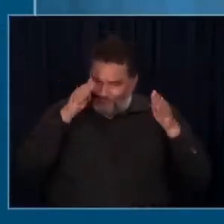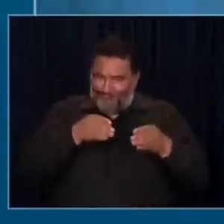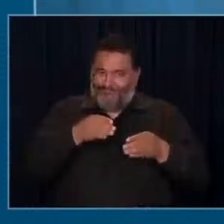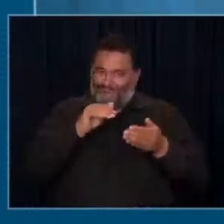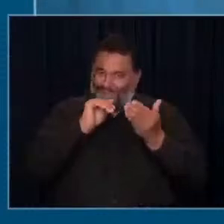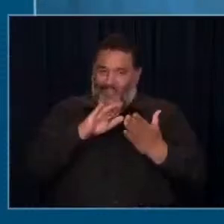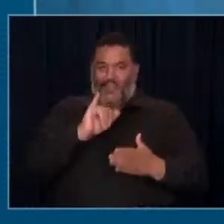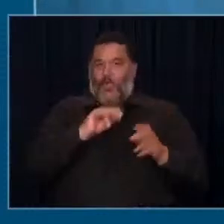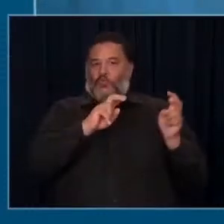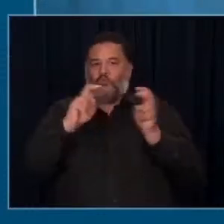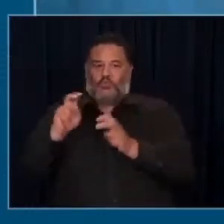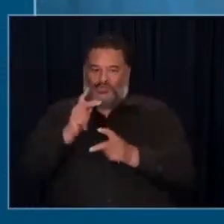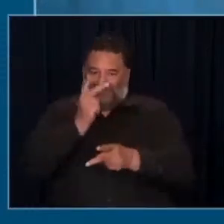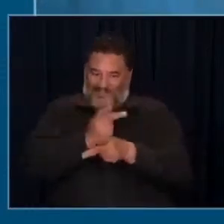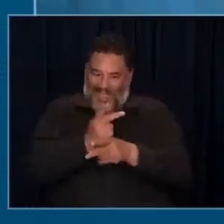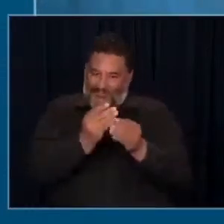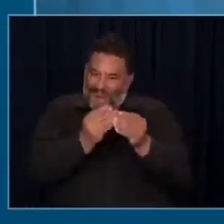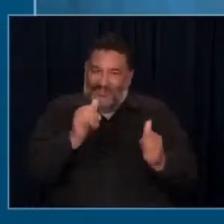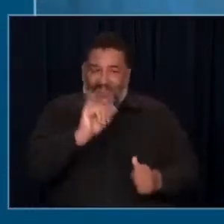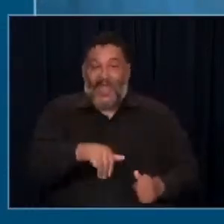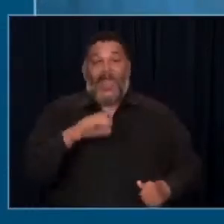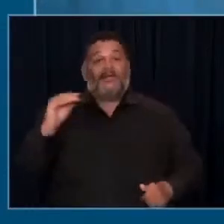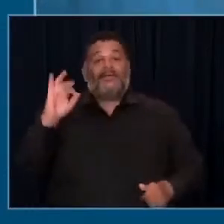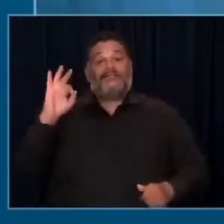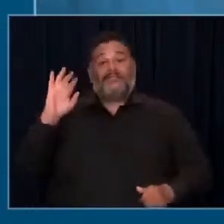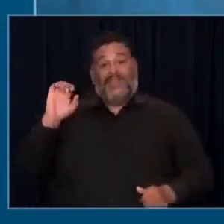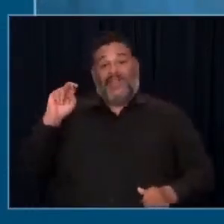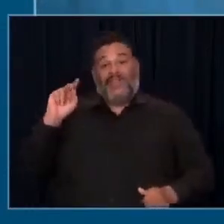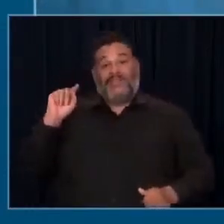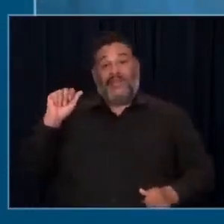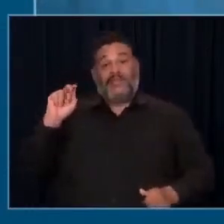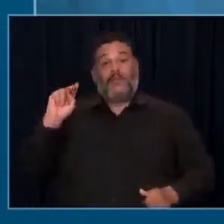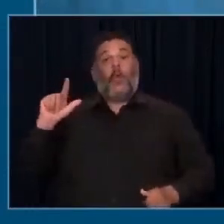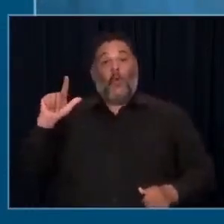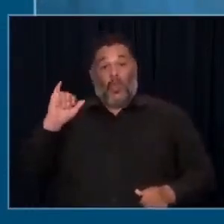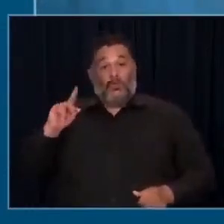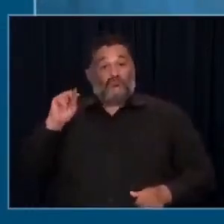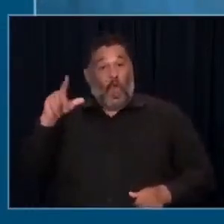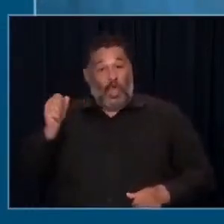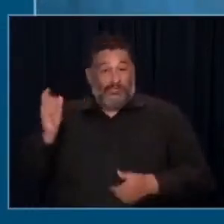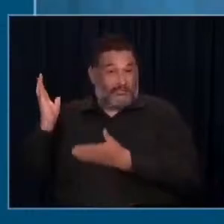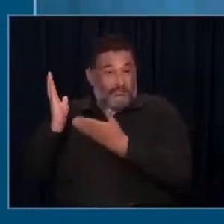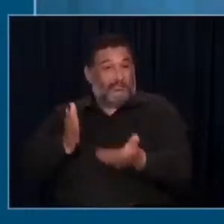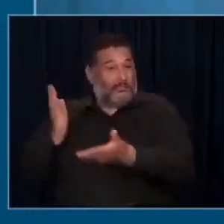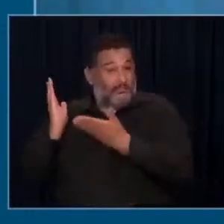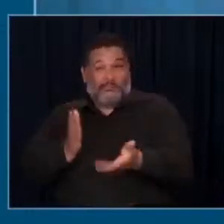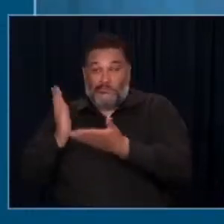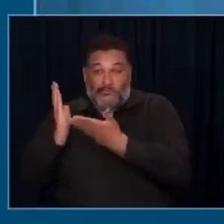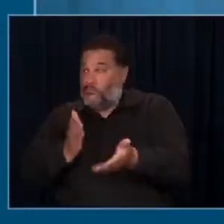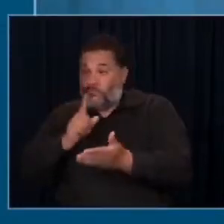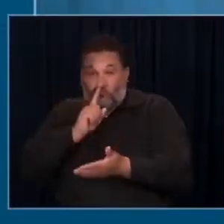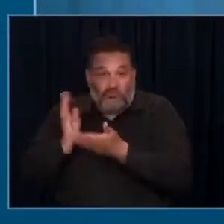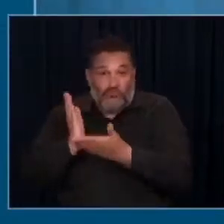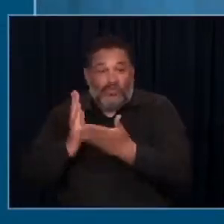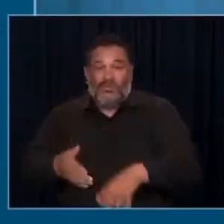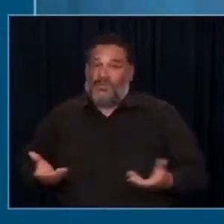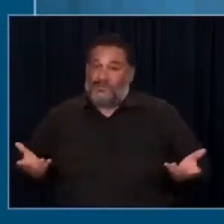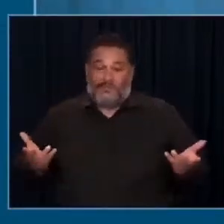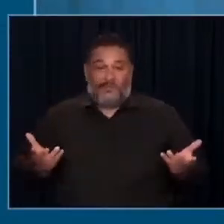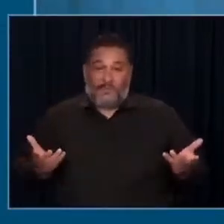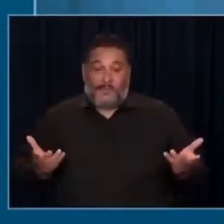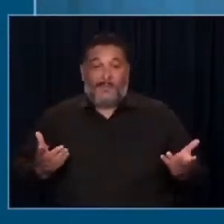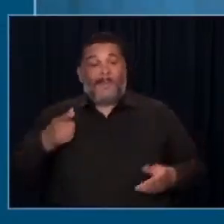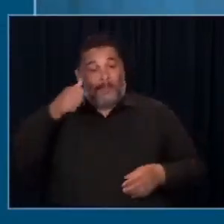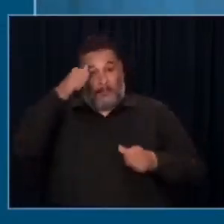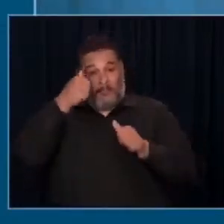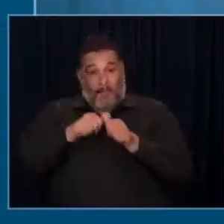And fentanyl, the drugs that's coming over, we're having, I don't know if you remember, but when we